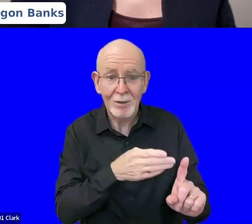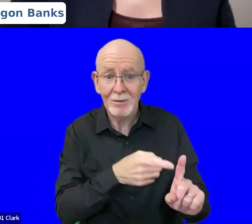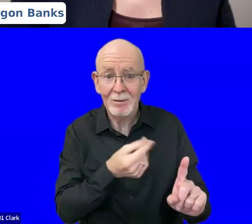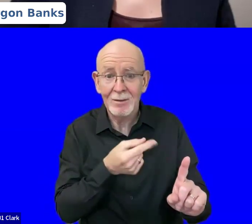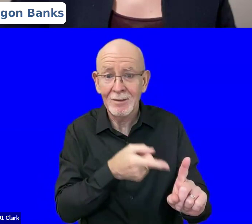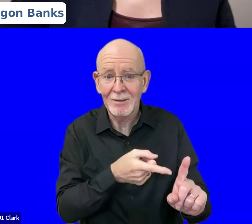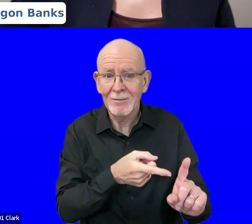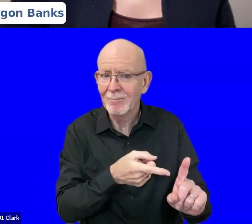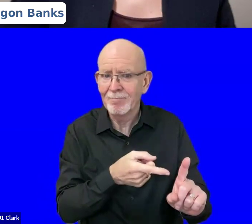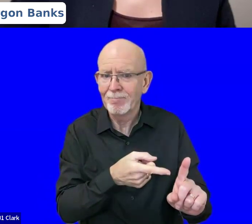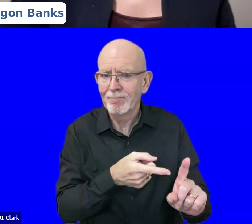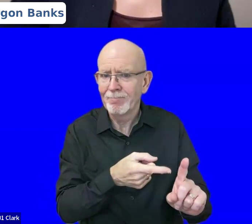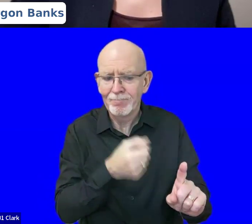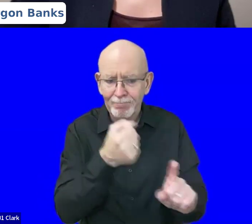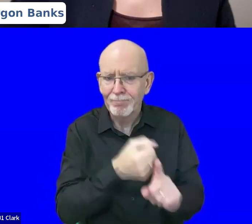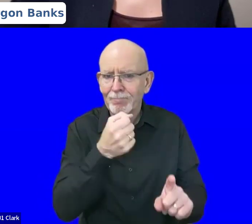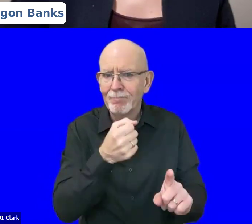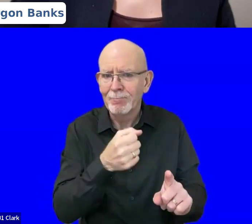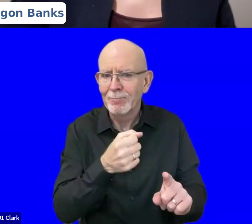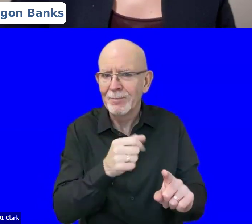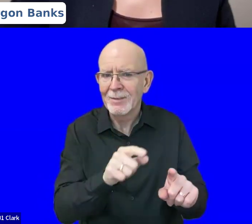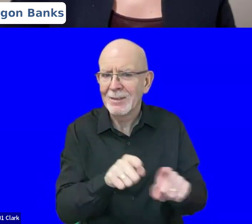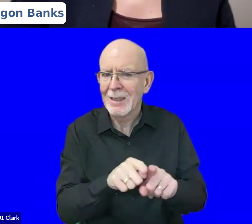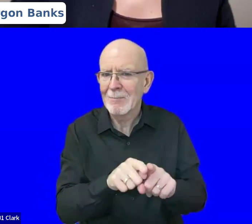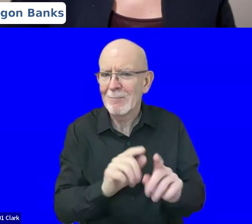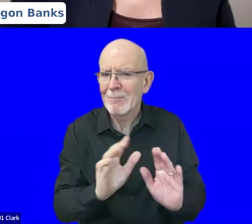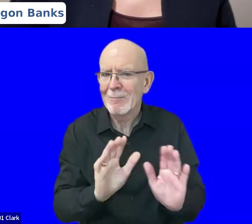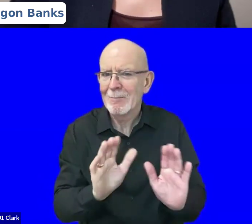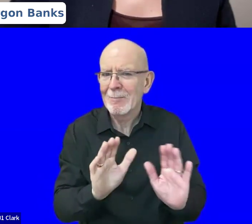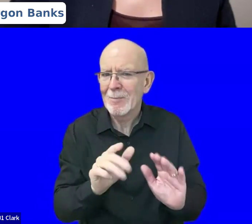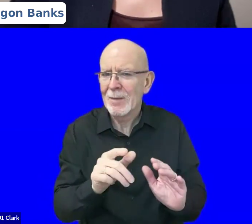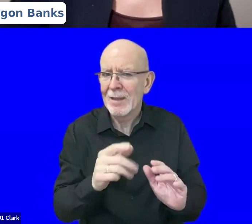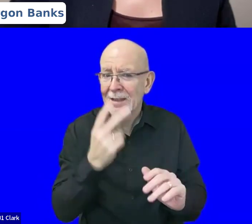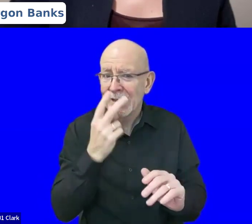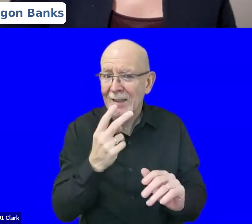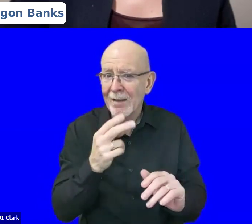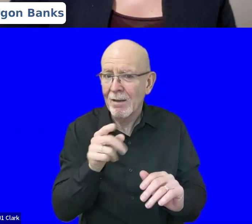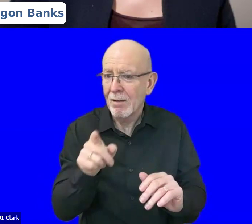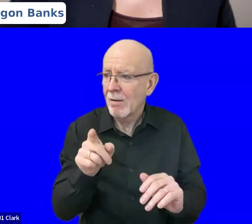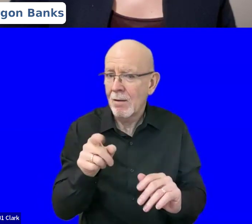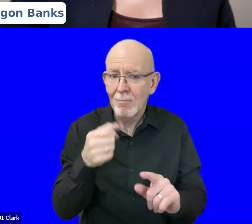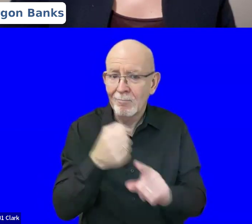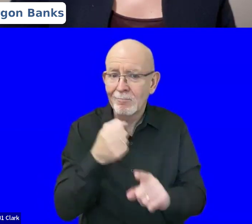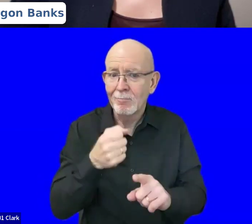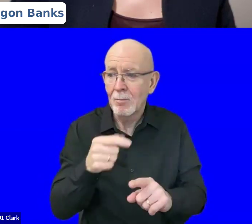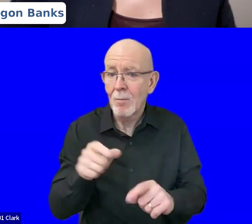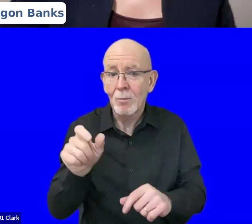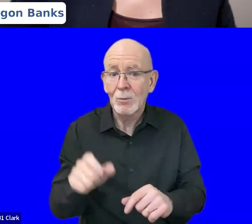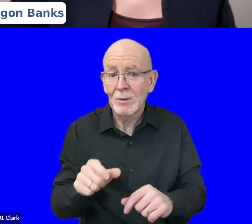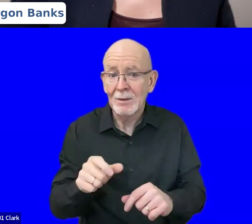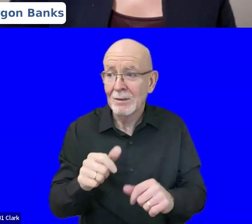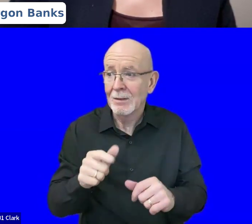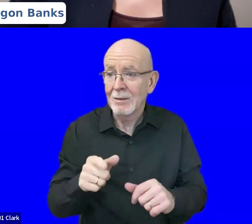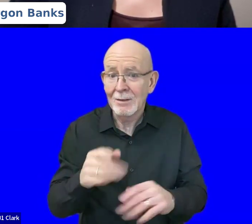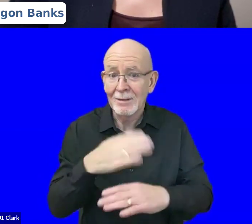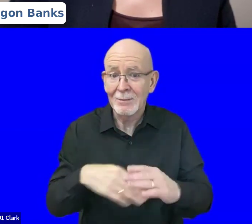with the disability in that household because they're not getting what they need, right? So the SOL method is, to